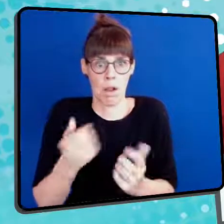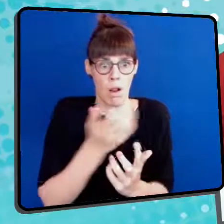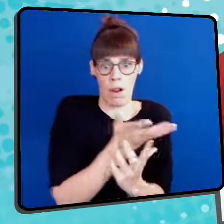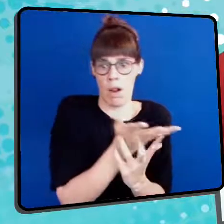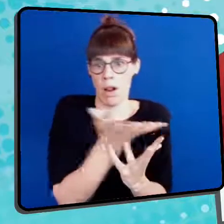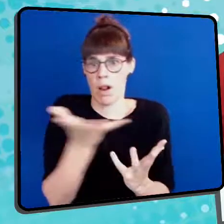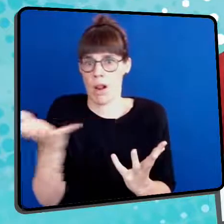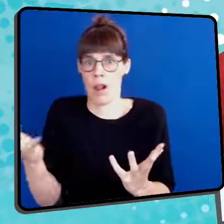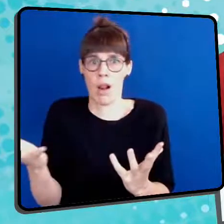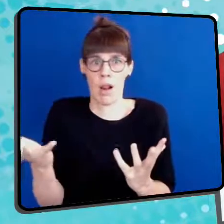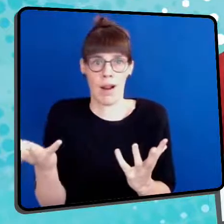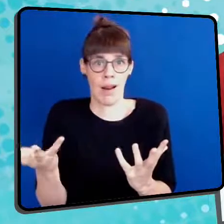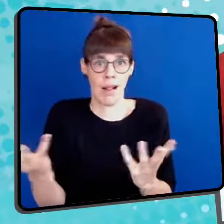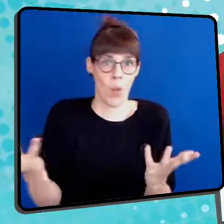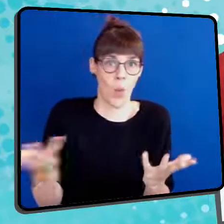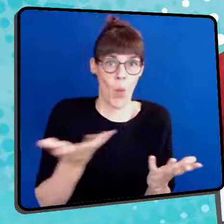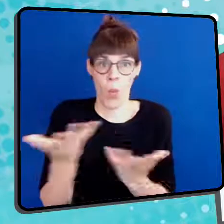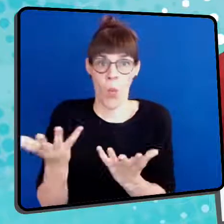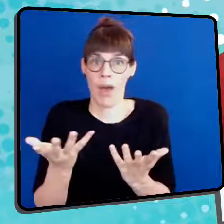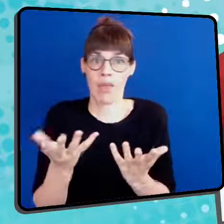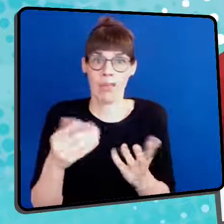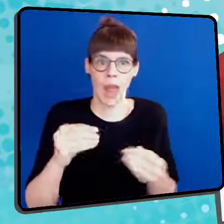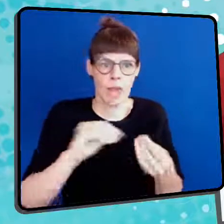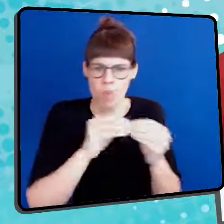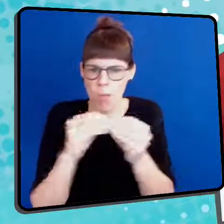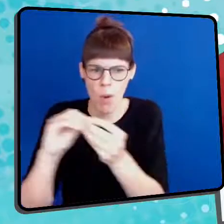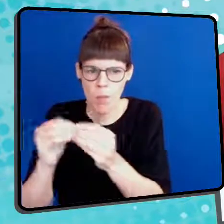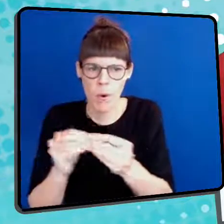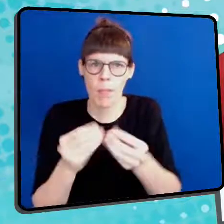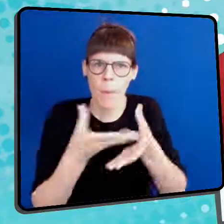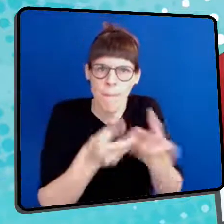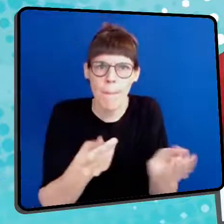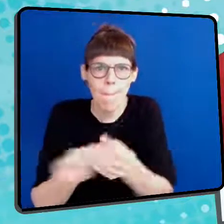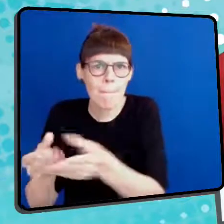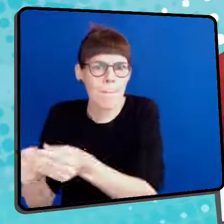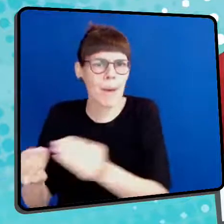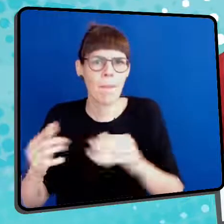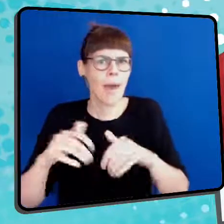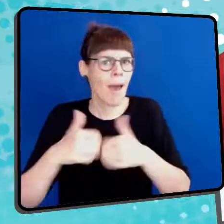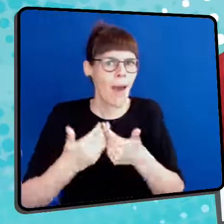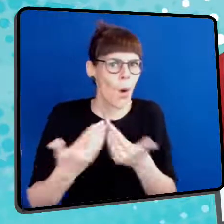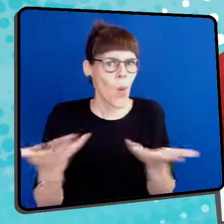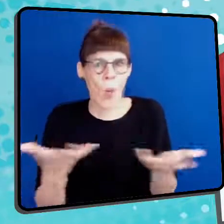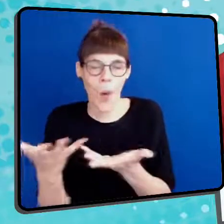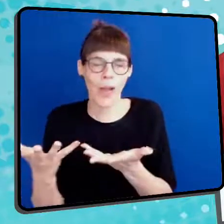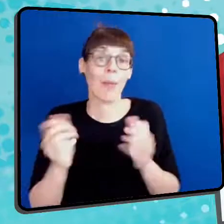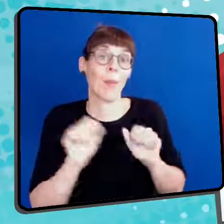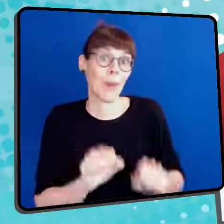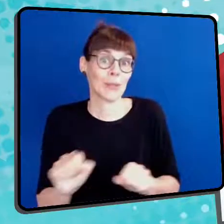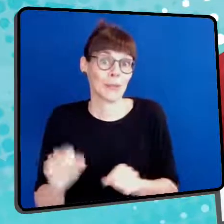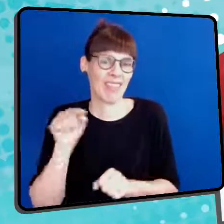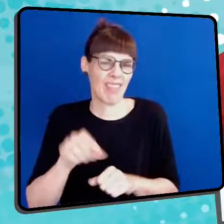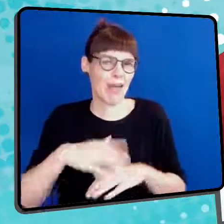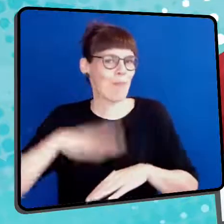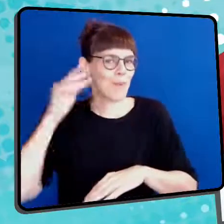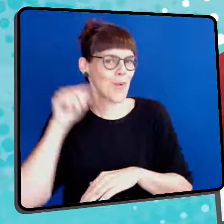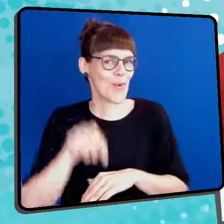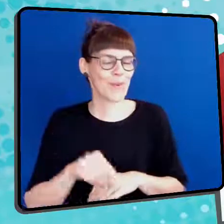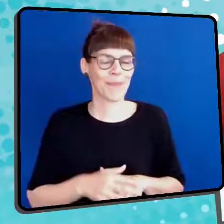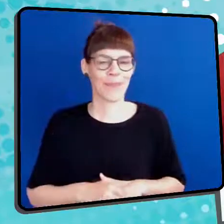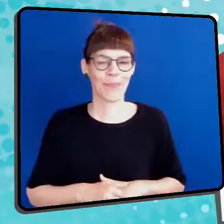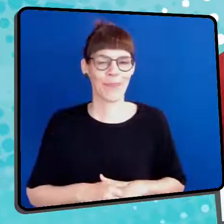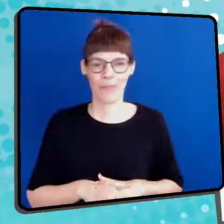ideas around things that we can solve, the business problems we can solve with the data that we have, sort of thing. You mentioned the kind